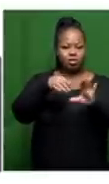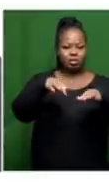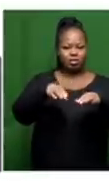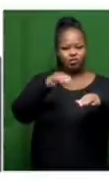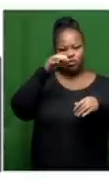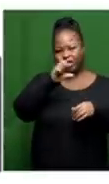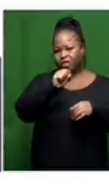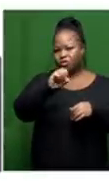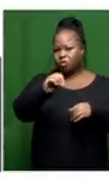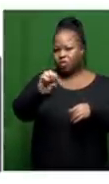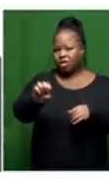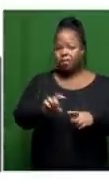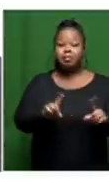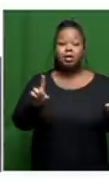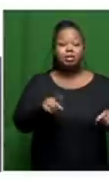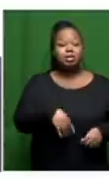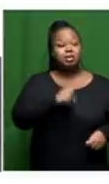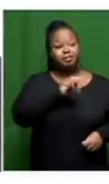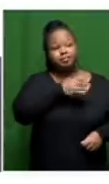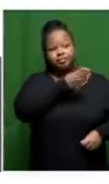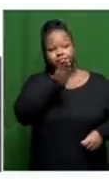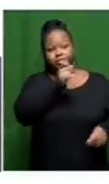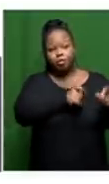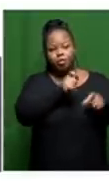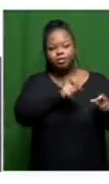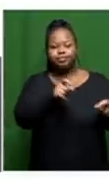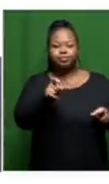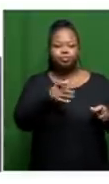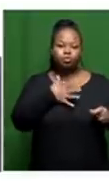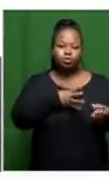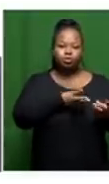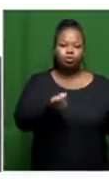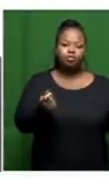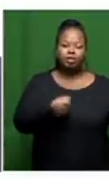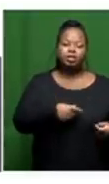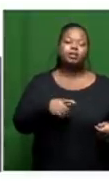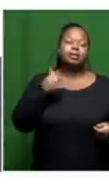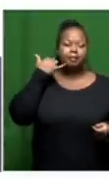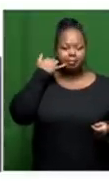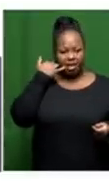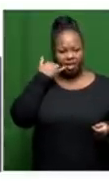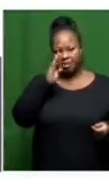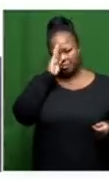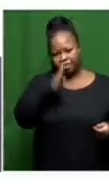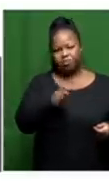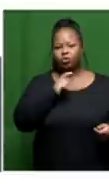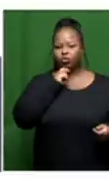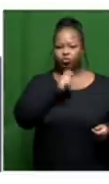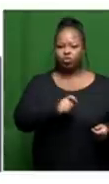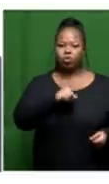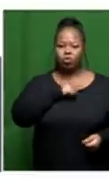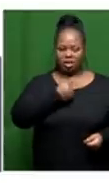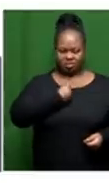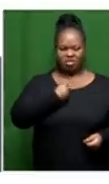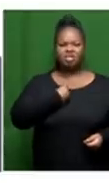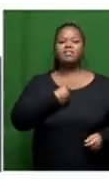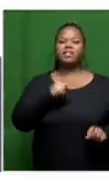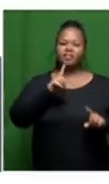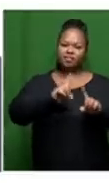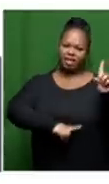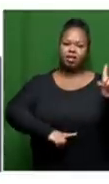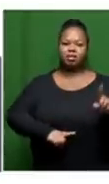we want to solve it, if our politicians want to solve it, Thabo Mbeki was telling the truth because he himself had failed and refused to